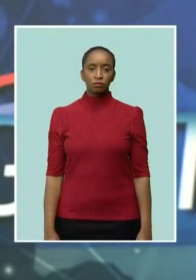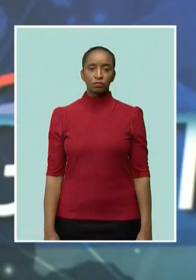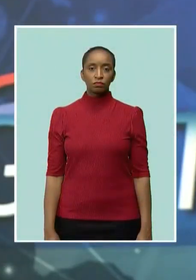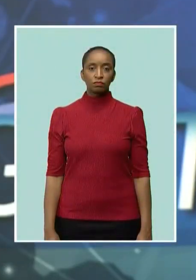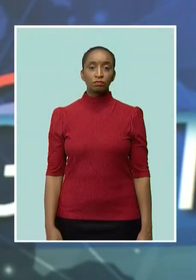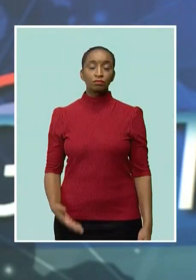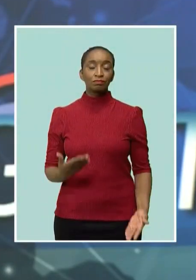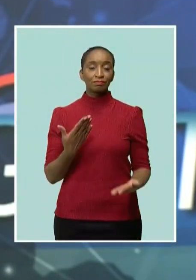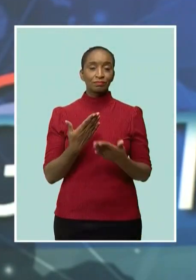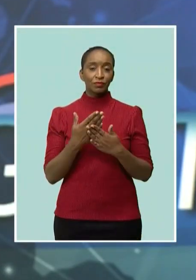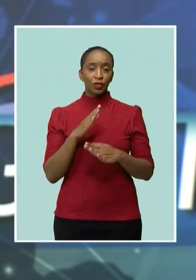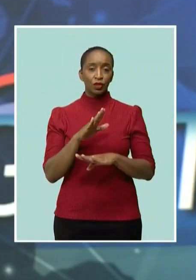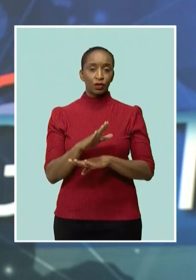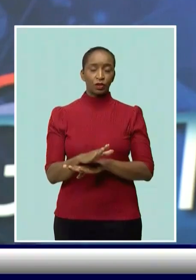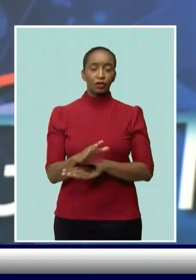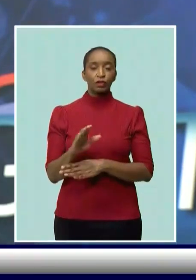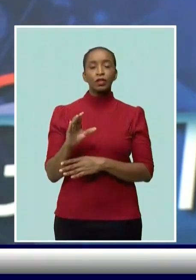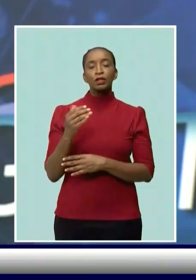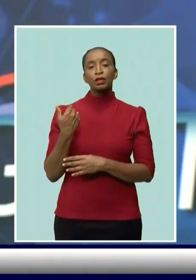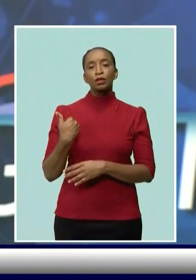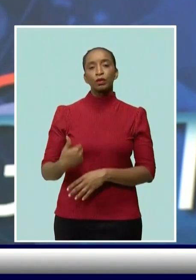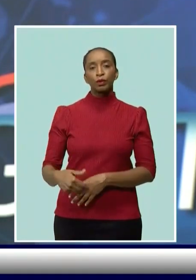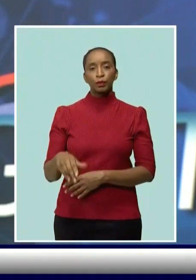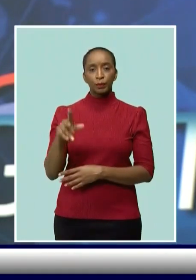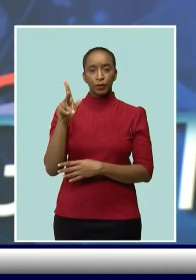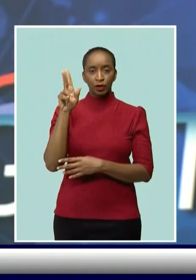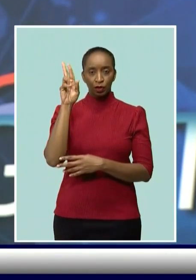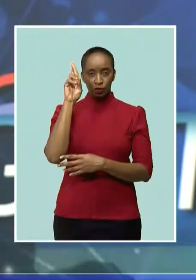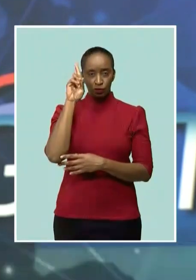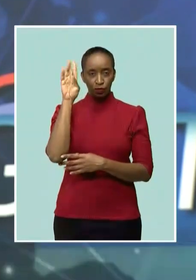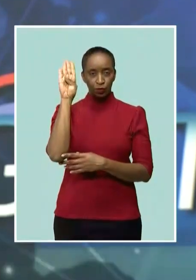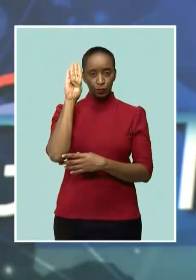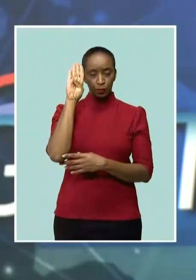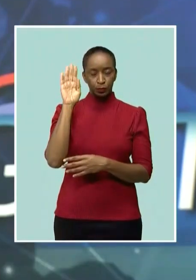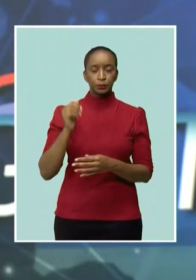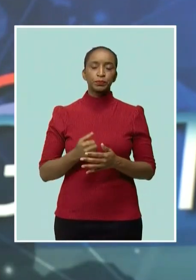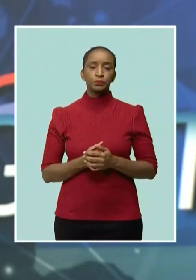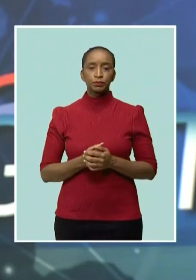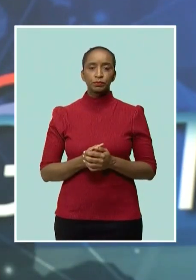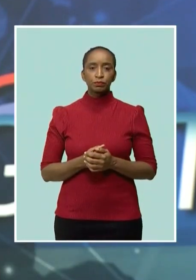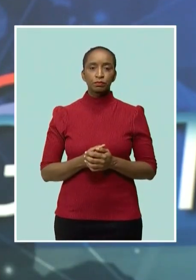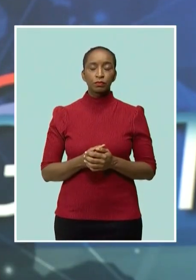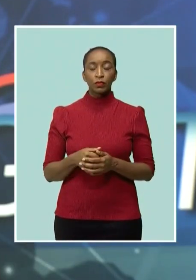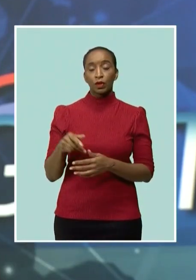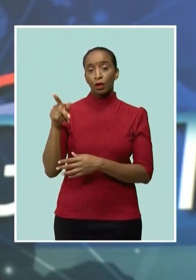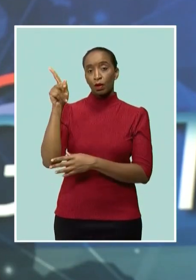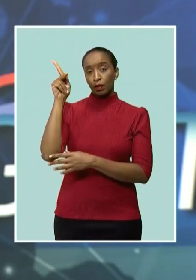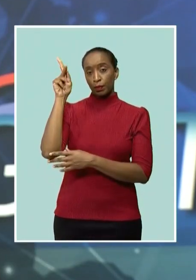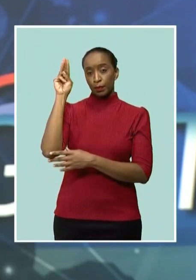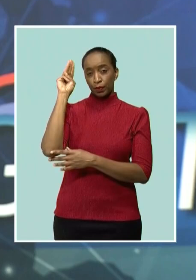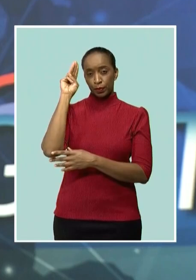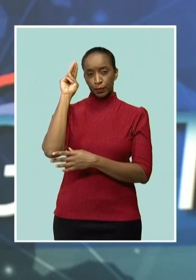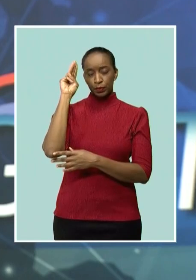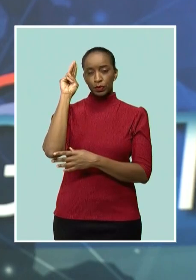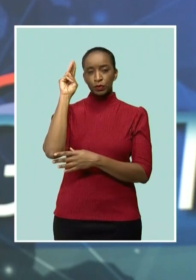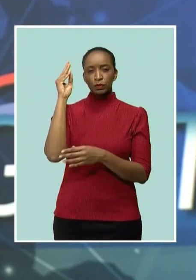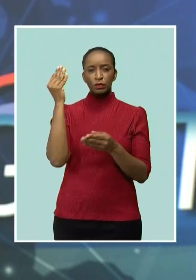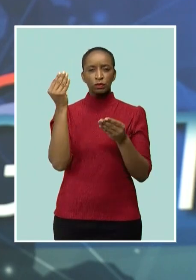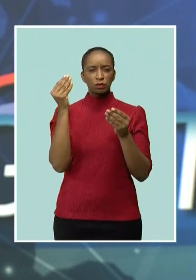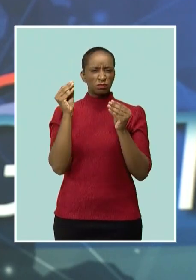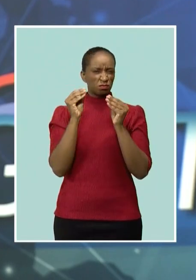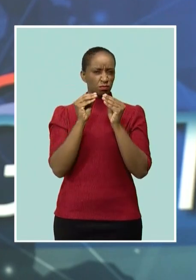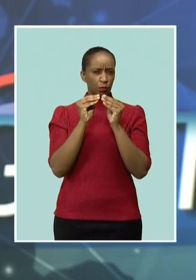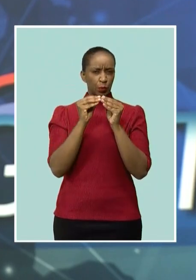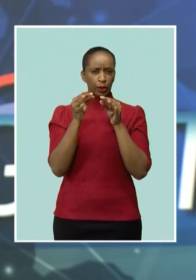A very good evening to you with CBC NewsNight. I'm Ryan Broom, and our top story. Prime Minister Mia Amor-Motley has clarified the issues surrounding the